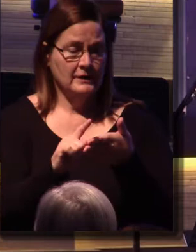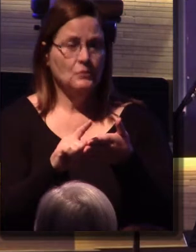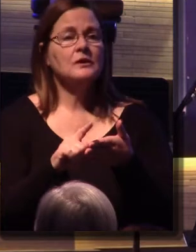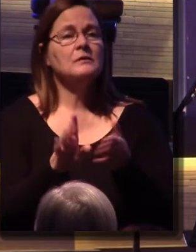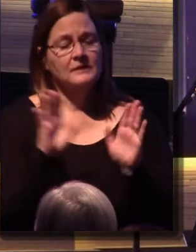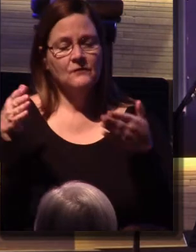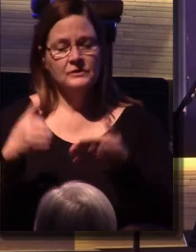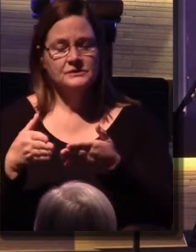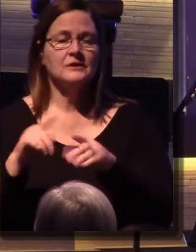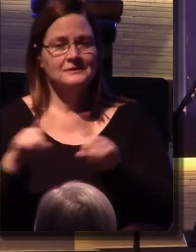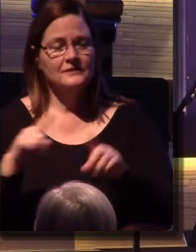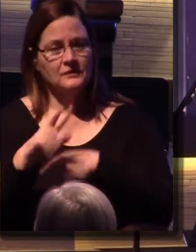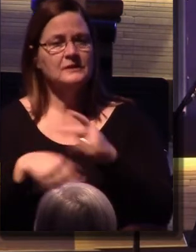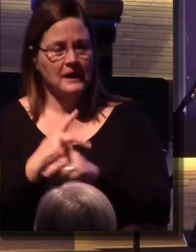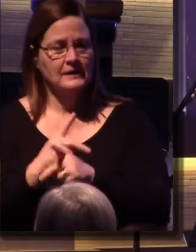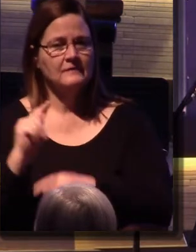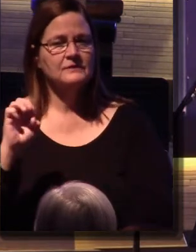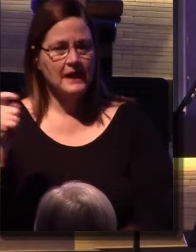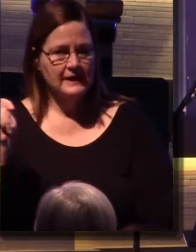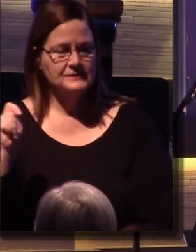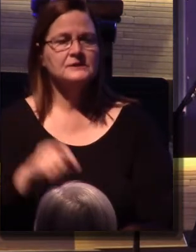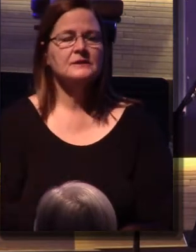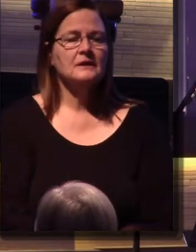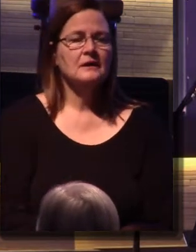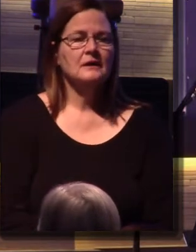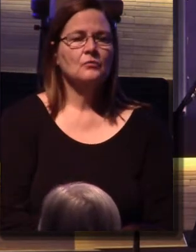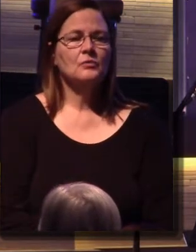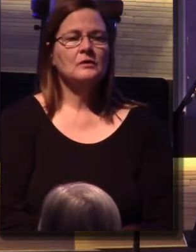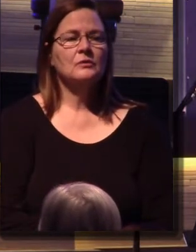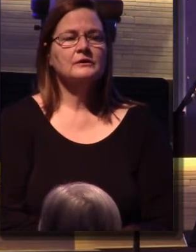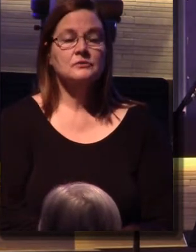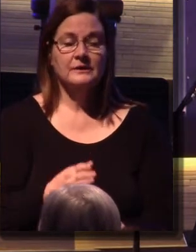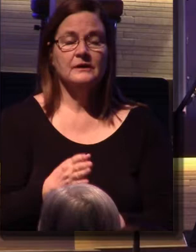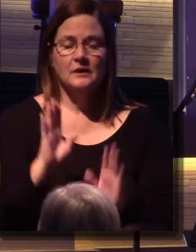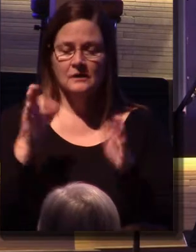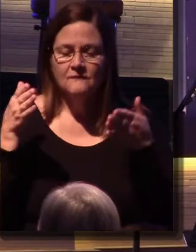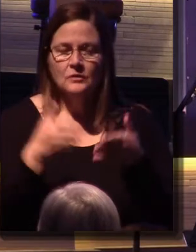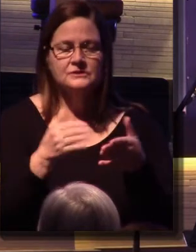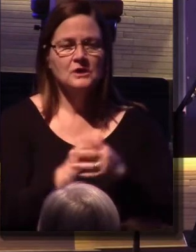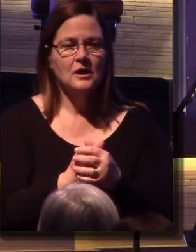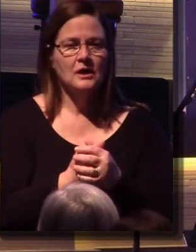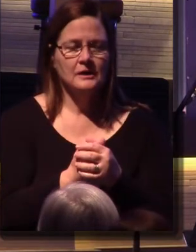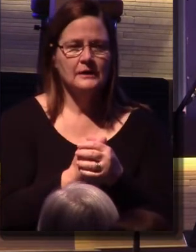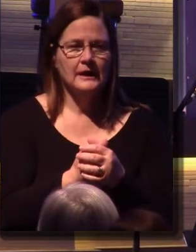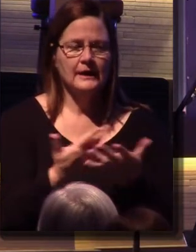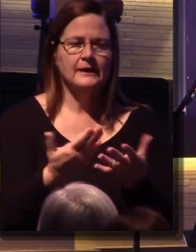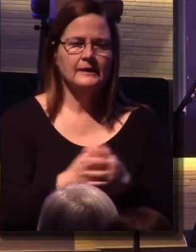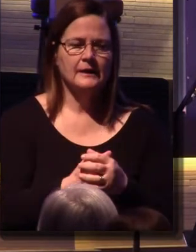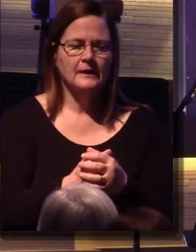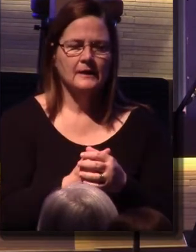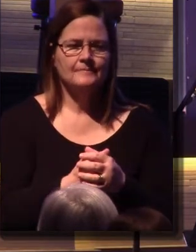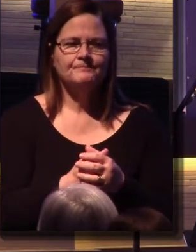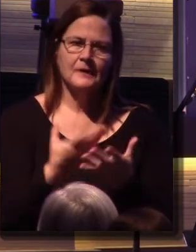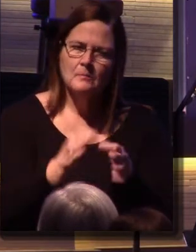a different kind of text. We're going to be looking at a heavy message and a lament. You know, it's